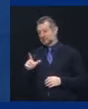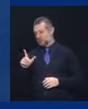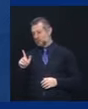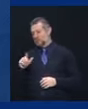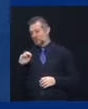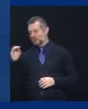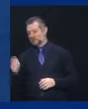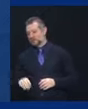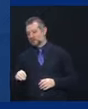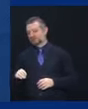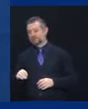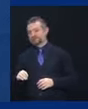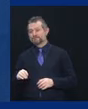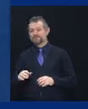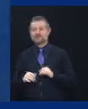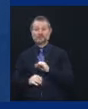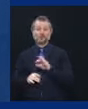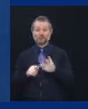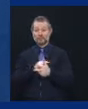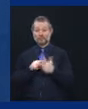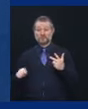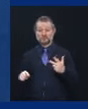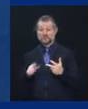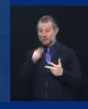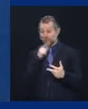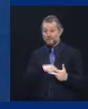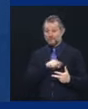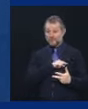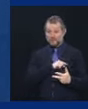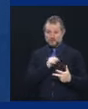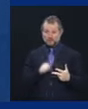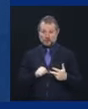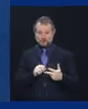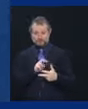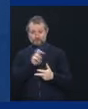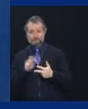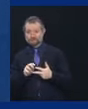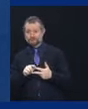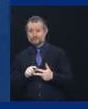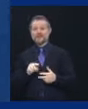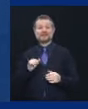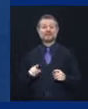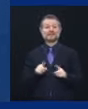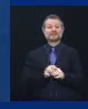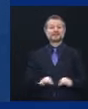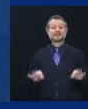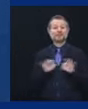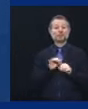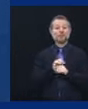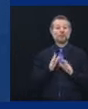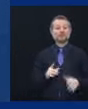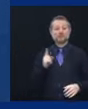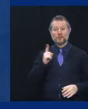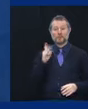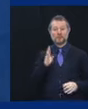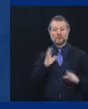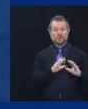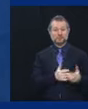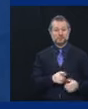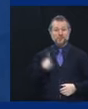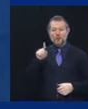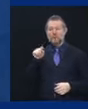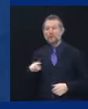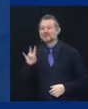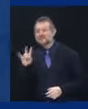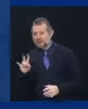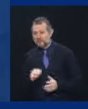eligible universe. Essential workers, there are about 1.7. That's about 27% of the